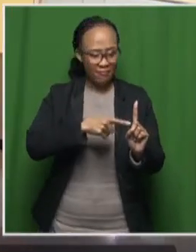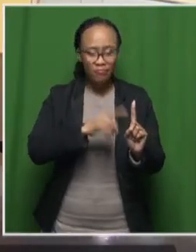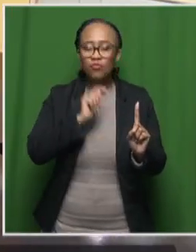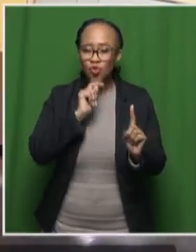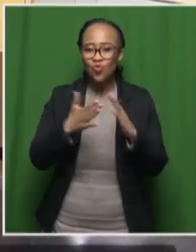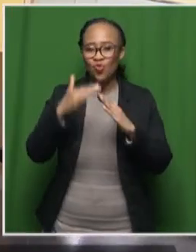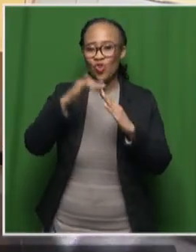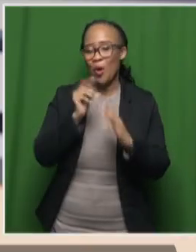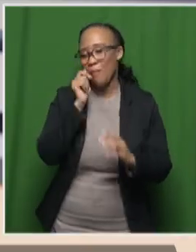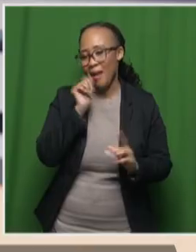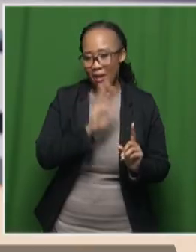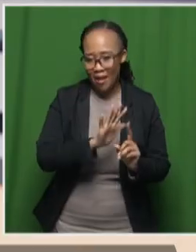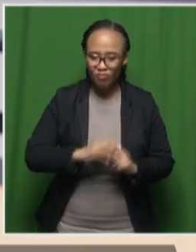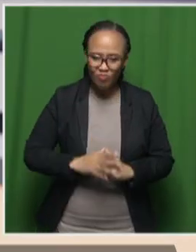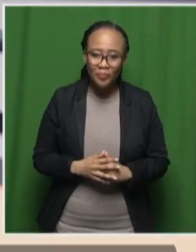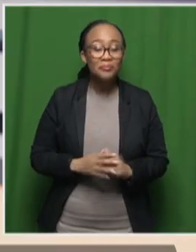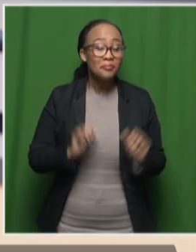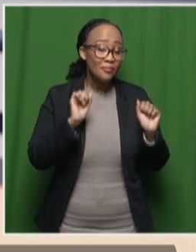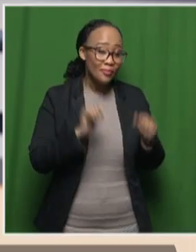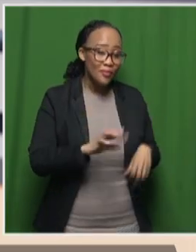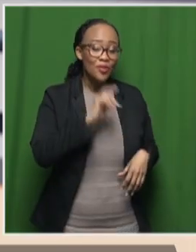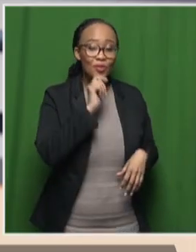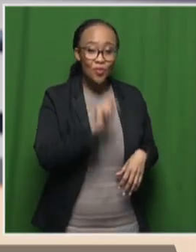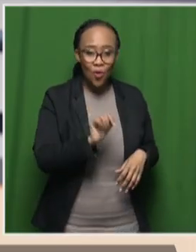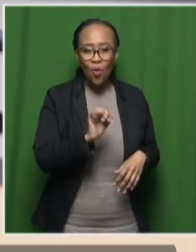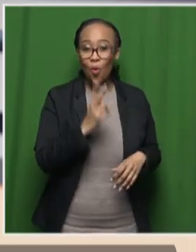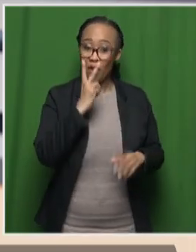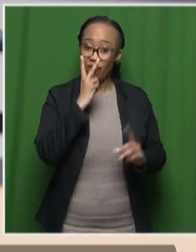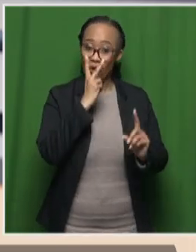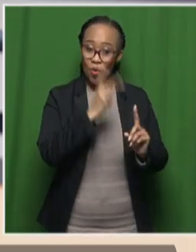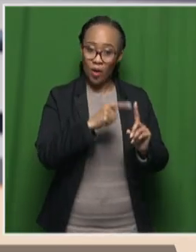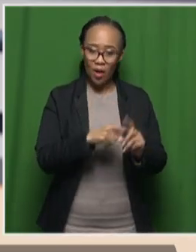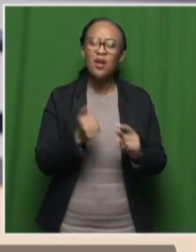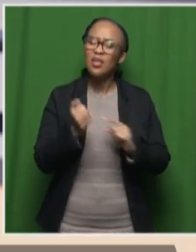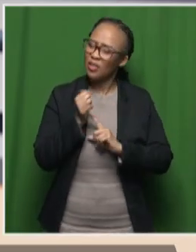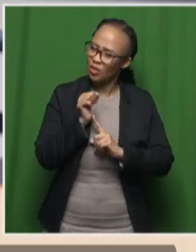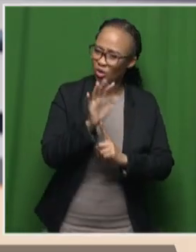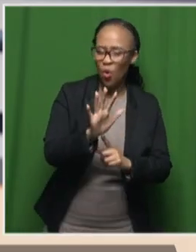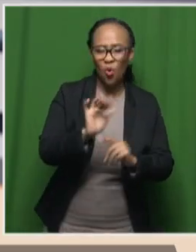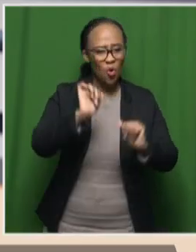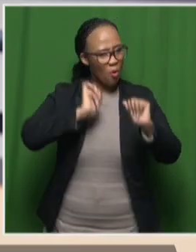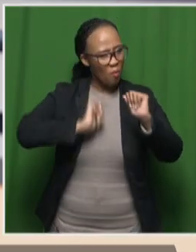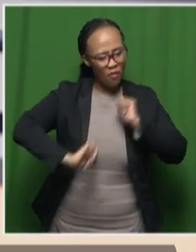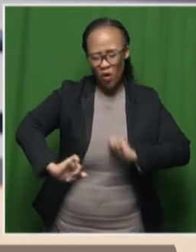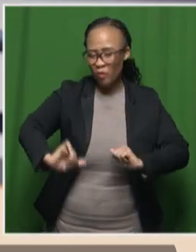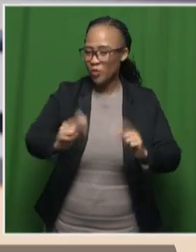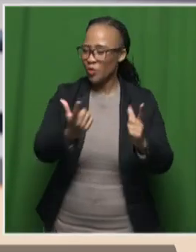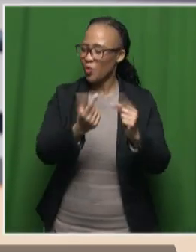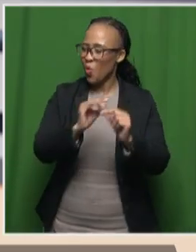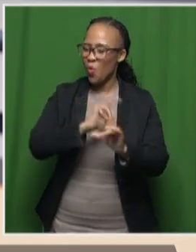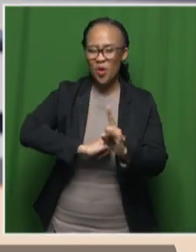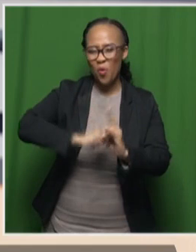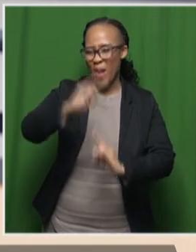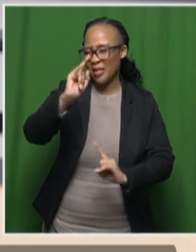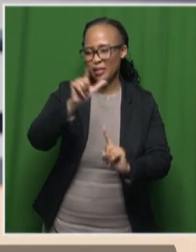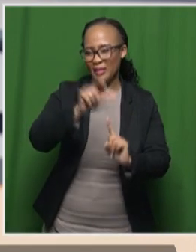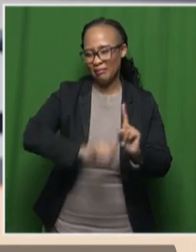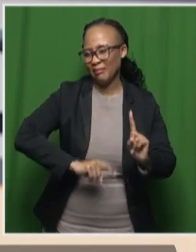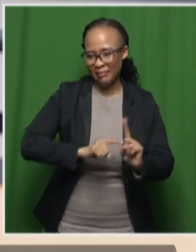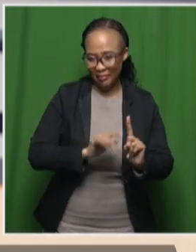actually hard to hate a guy like that, because you're just looking at, like you say, he shows up, he performs, he delivers, he wins, and that's just what it is.